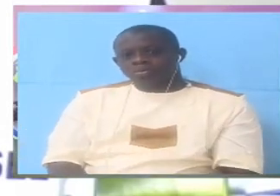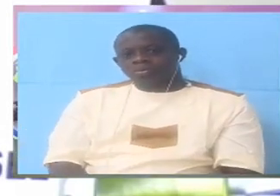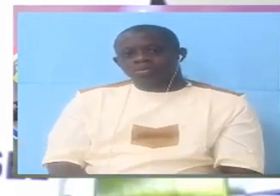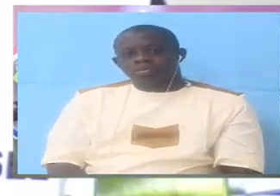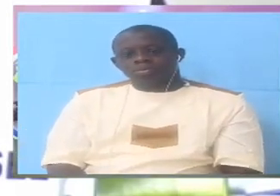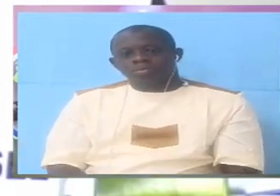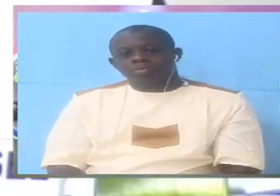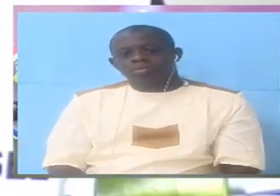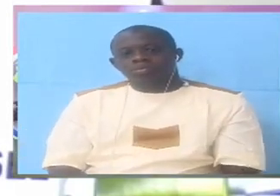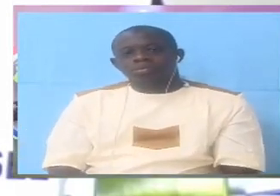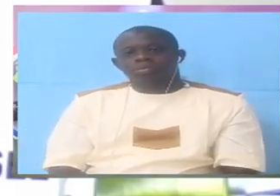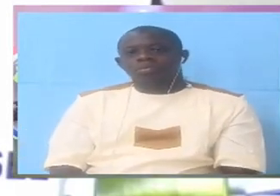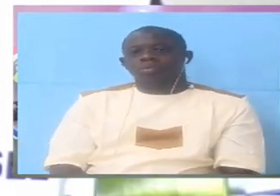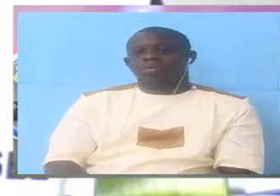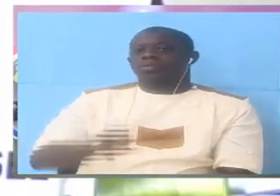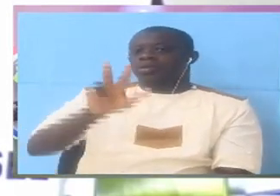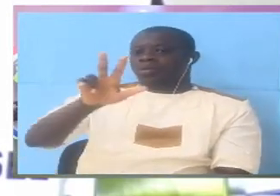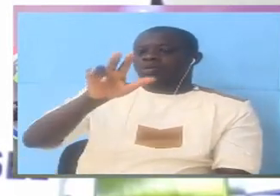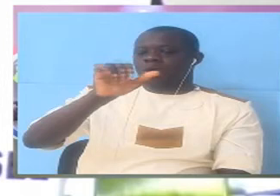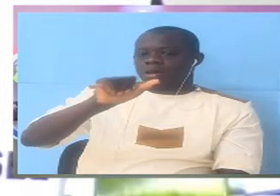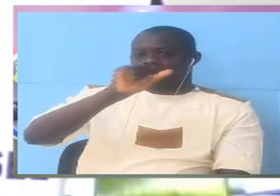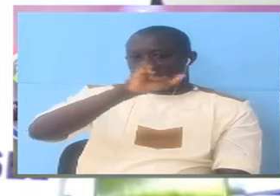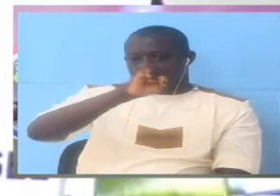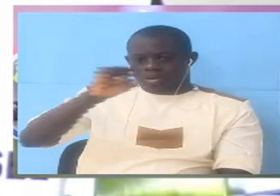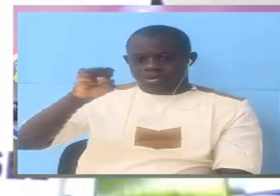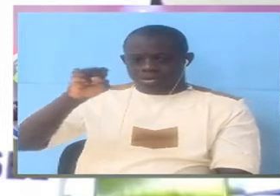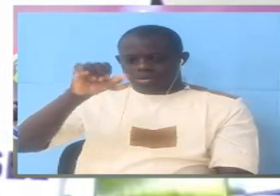This is Wasa Kamara.